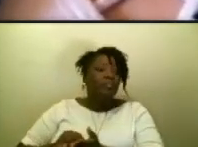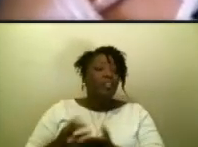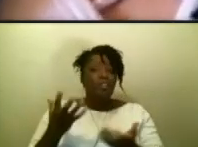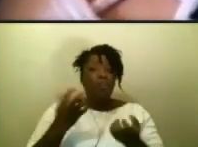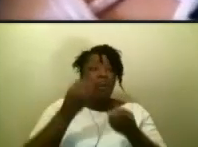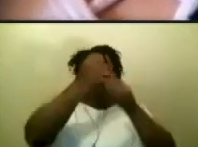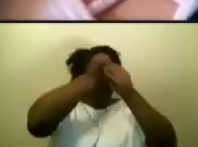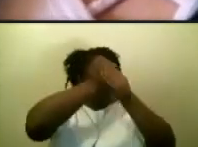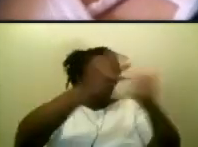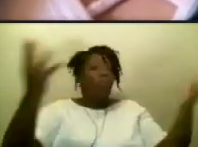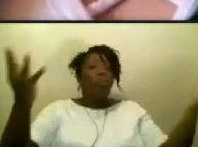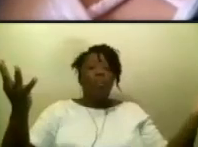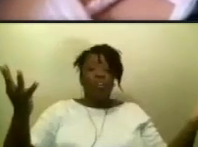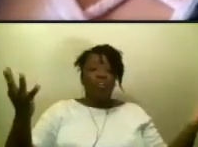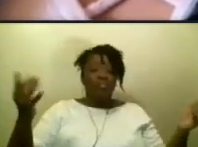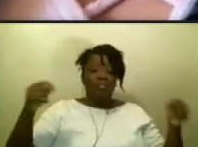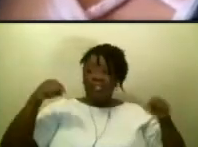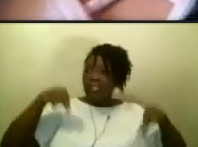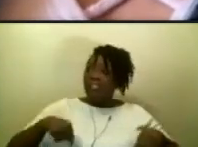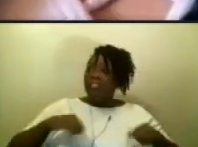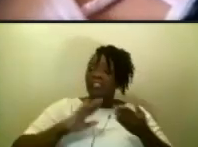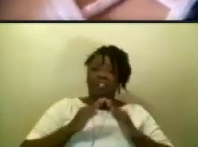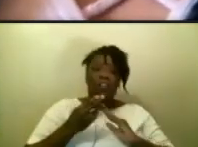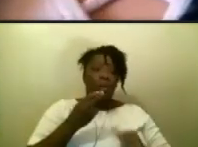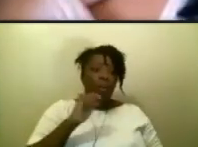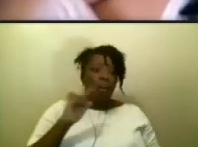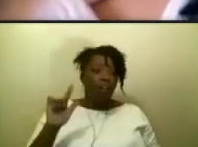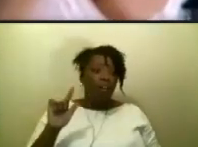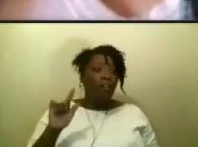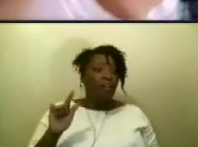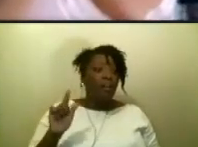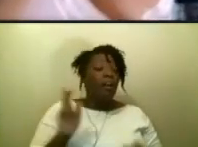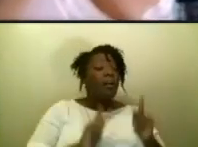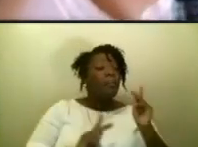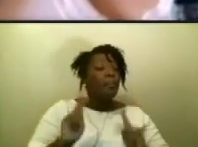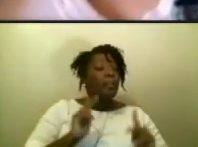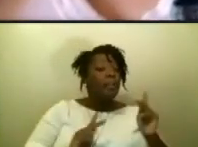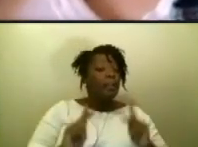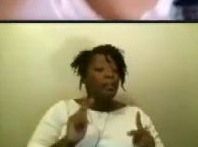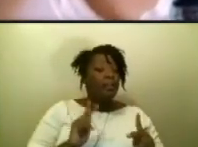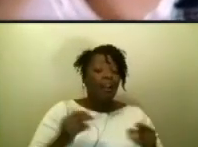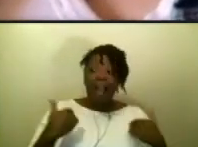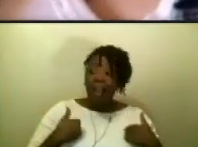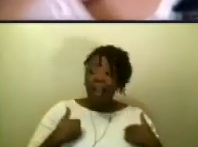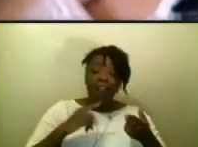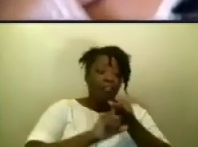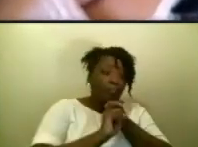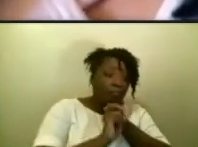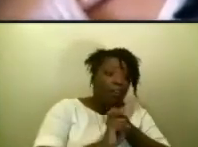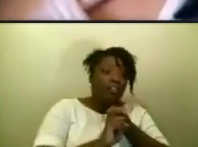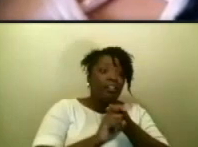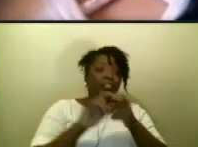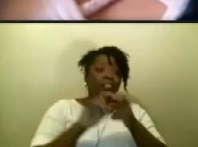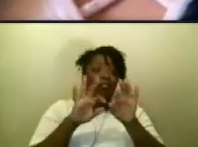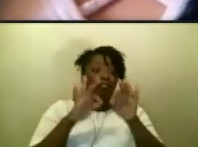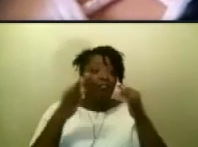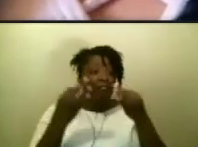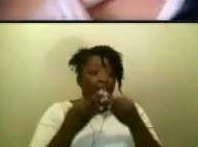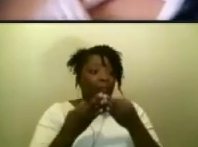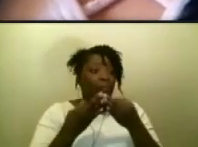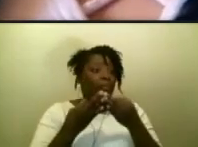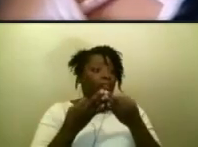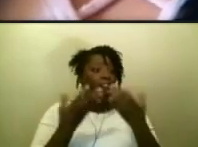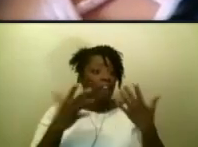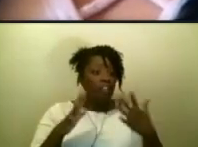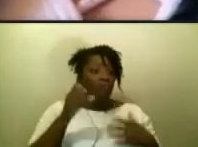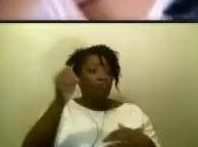community in this town hall is, if people have friends or relatives that are being detained in